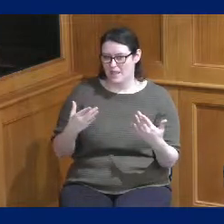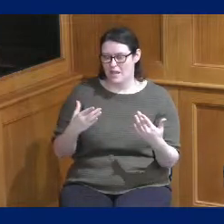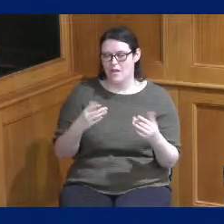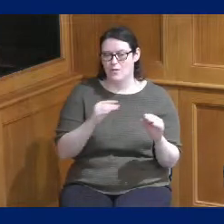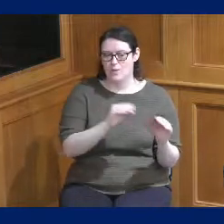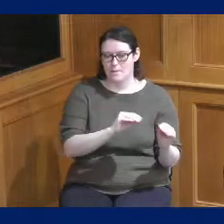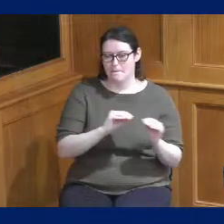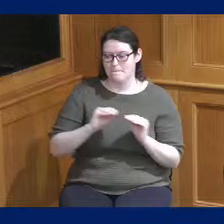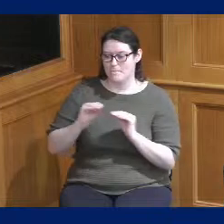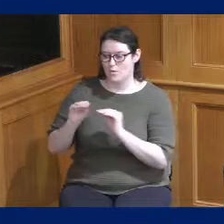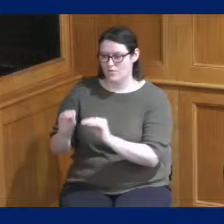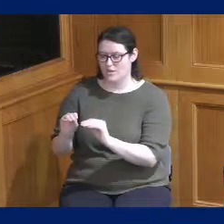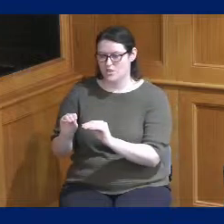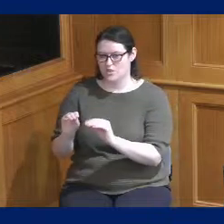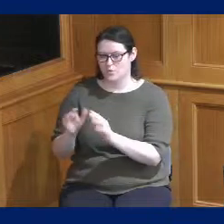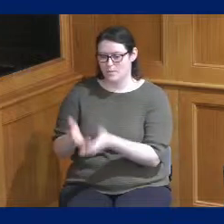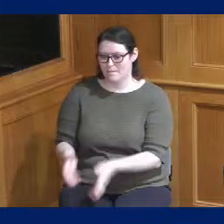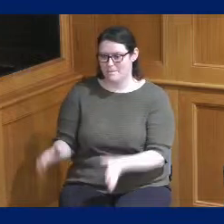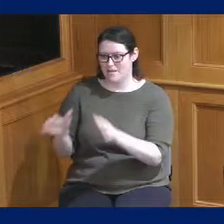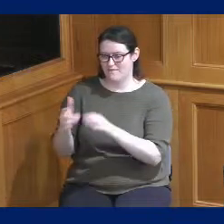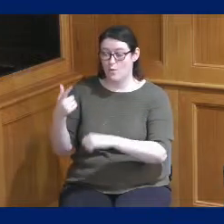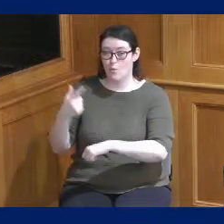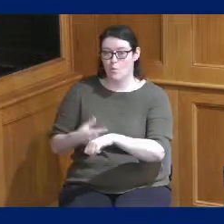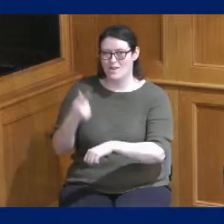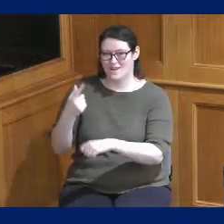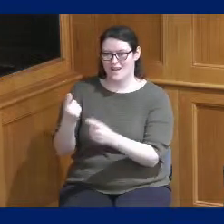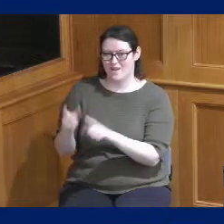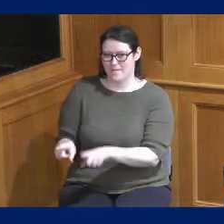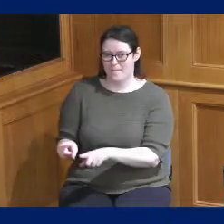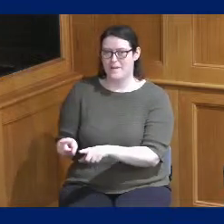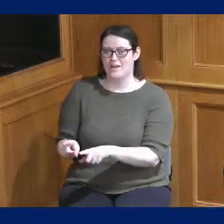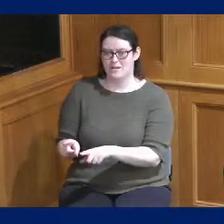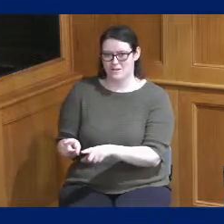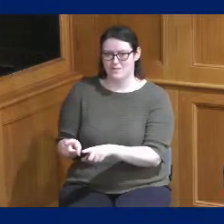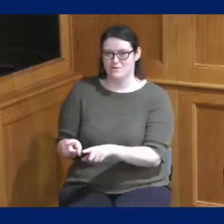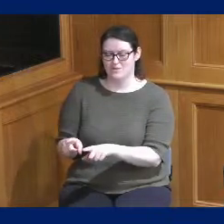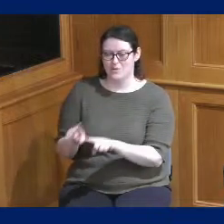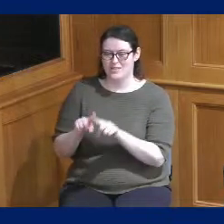into a bin for one-time occurrences. And